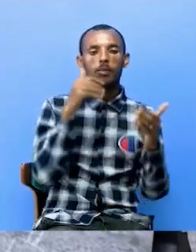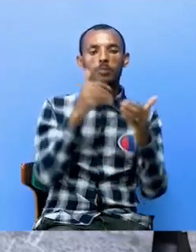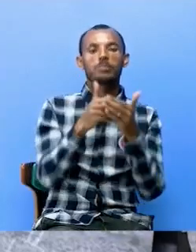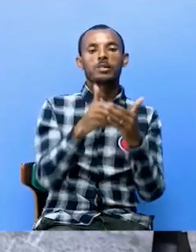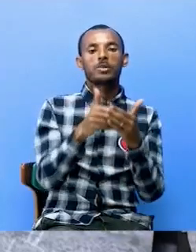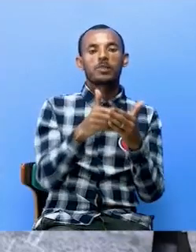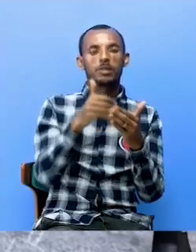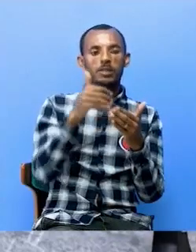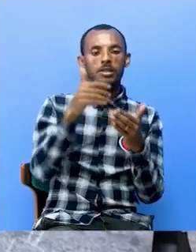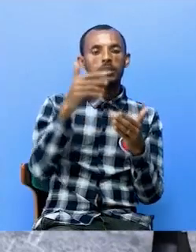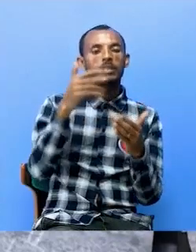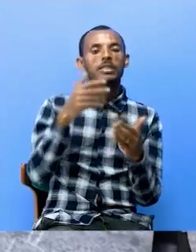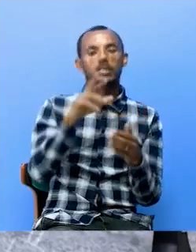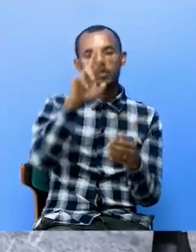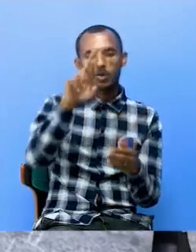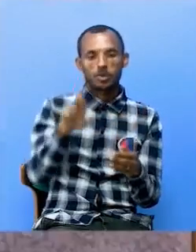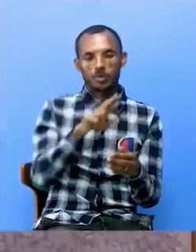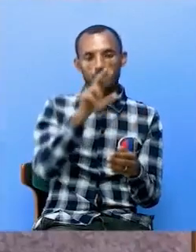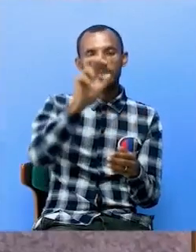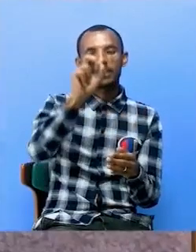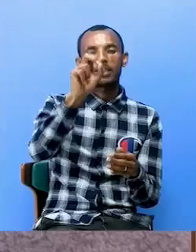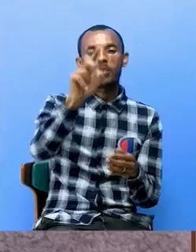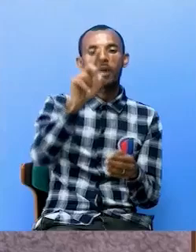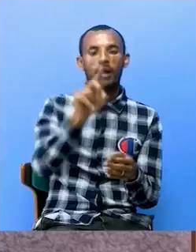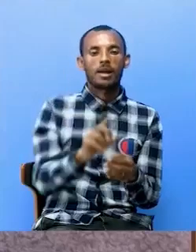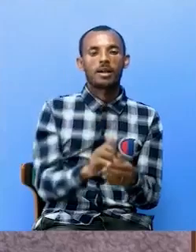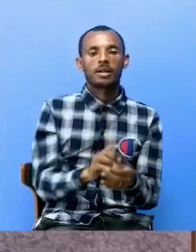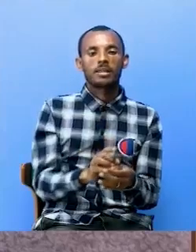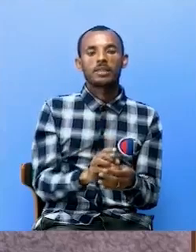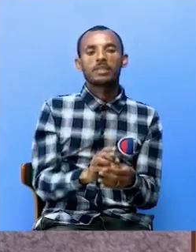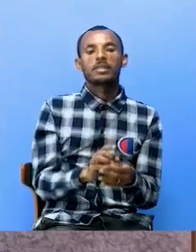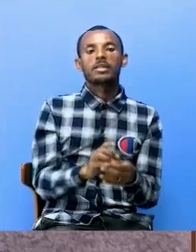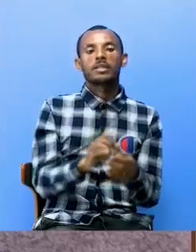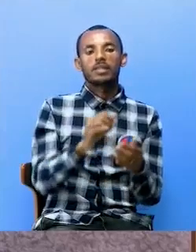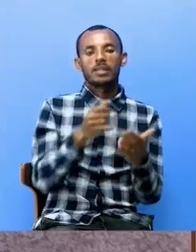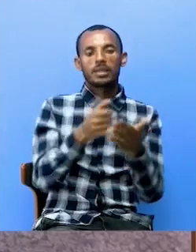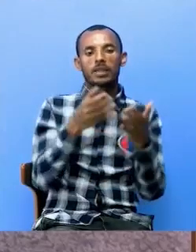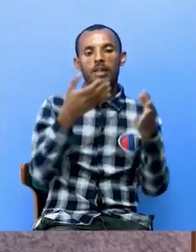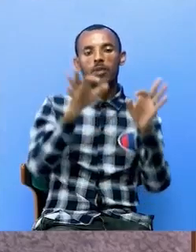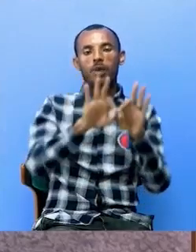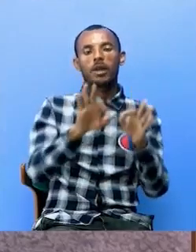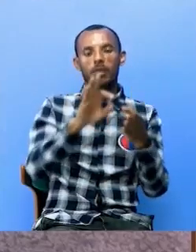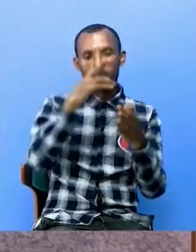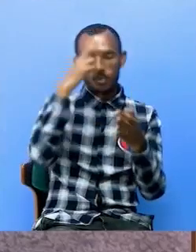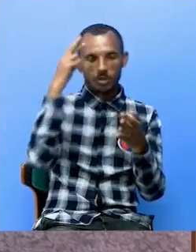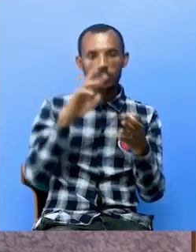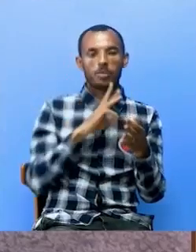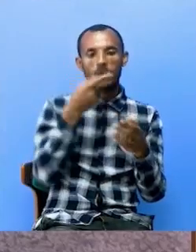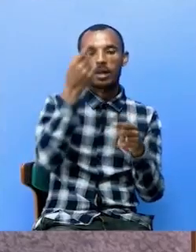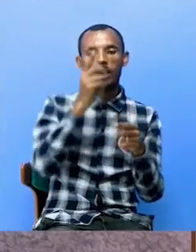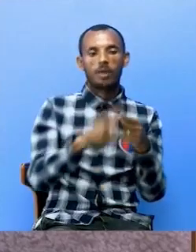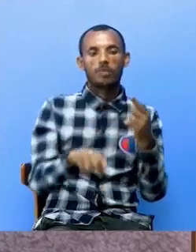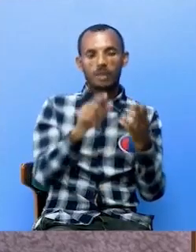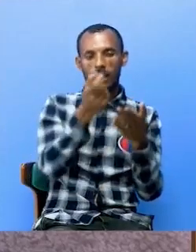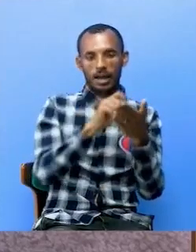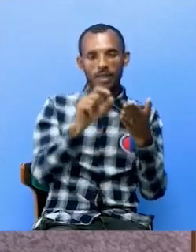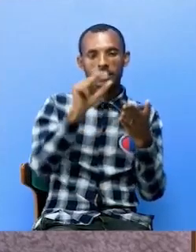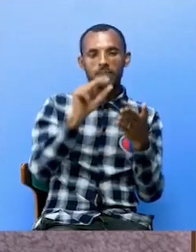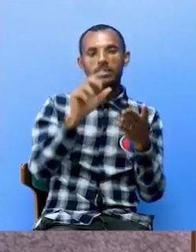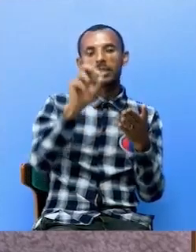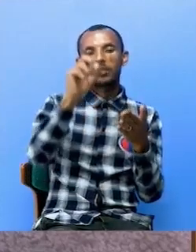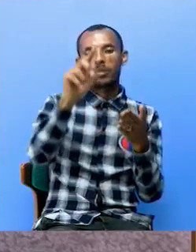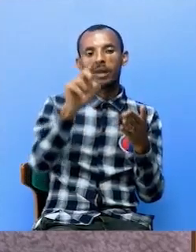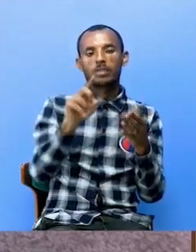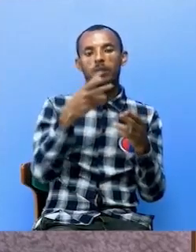root of 31, here approximation is required because we cannot write 31